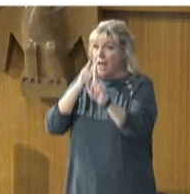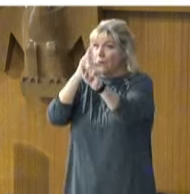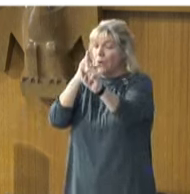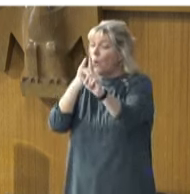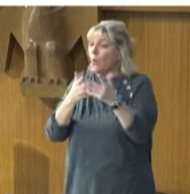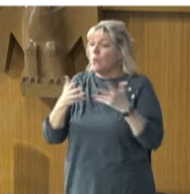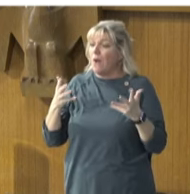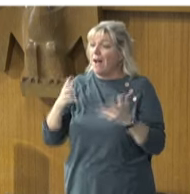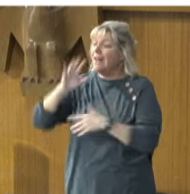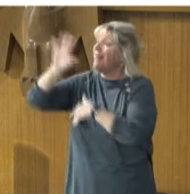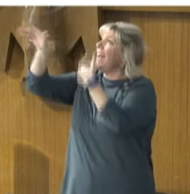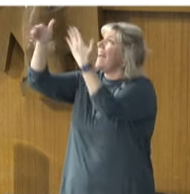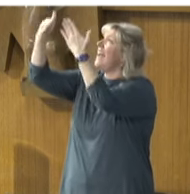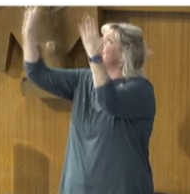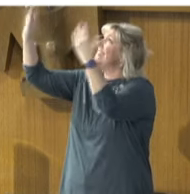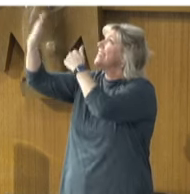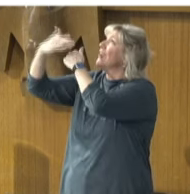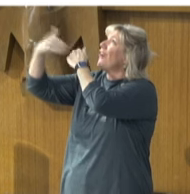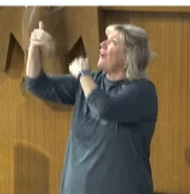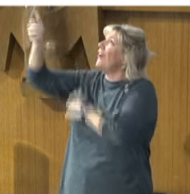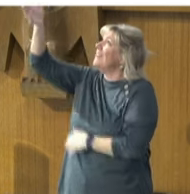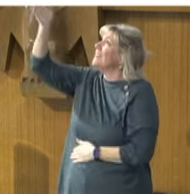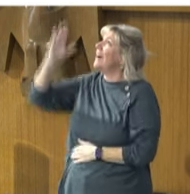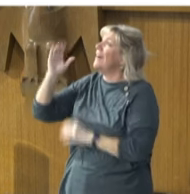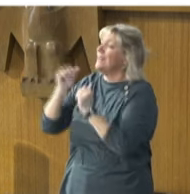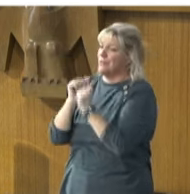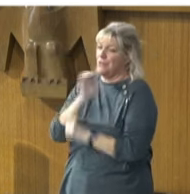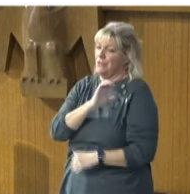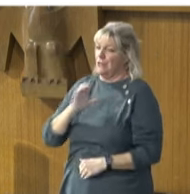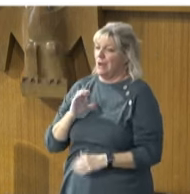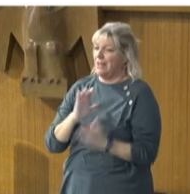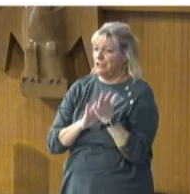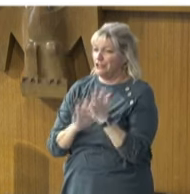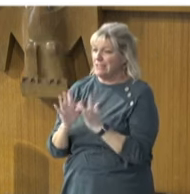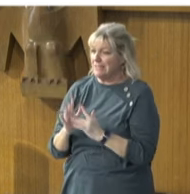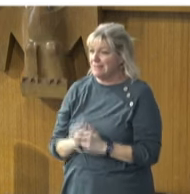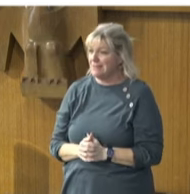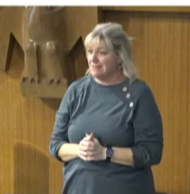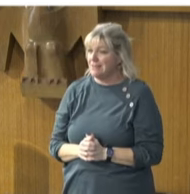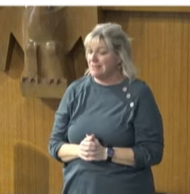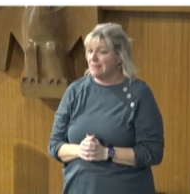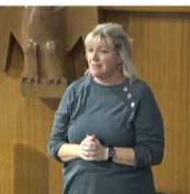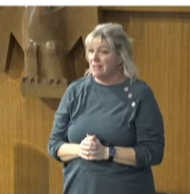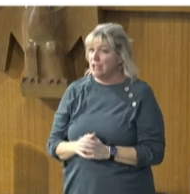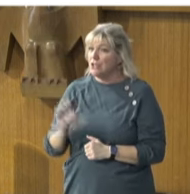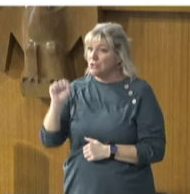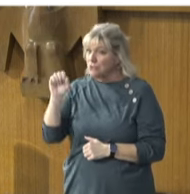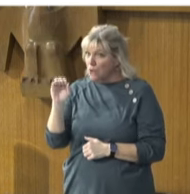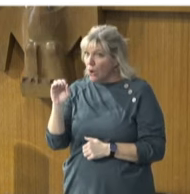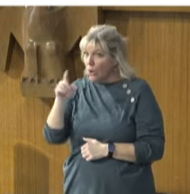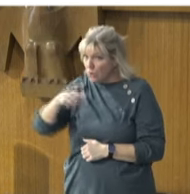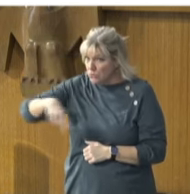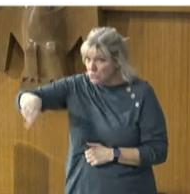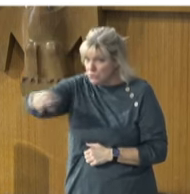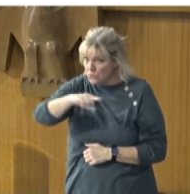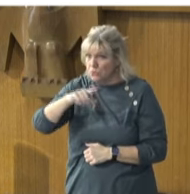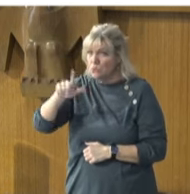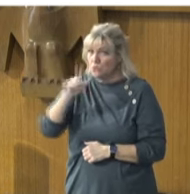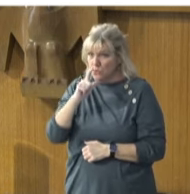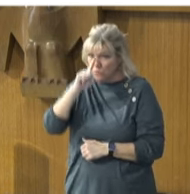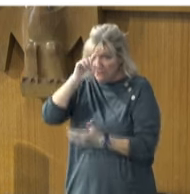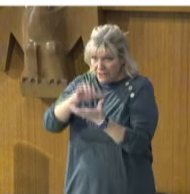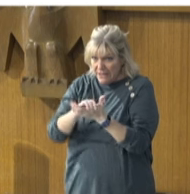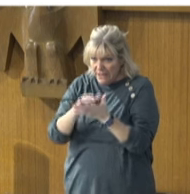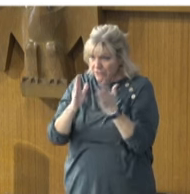heavenly call of God in Christ Jesus. Let those of us then who are mature think this way,